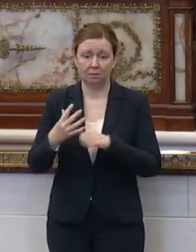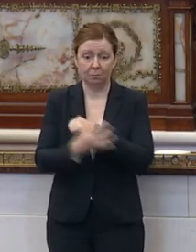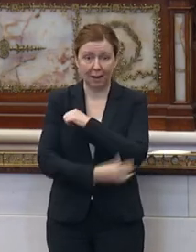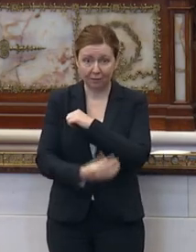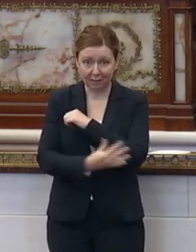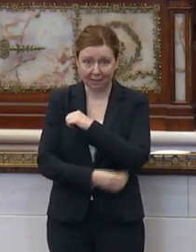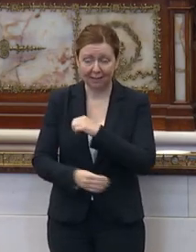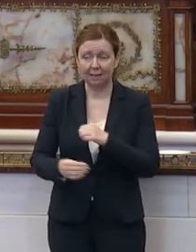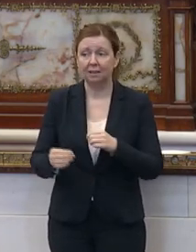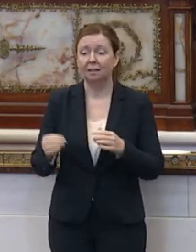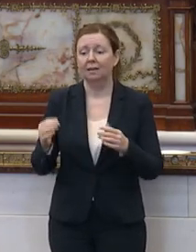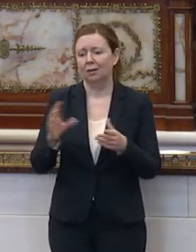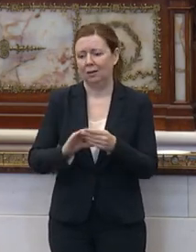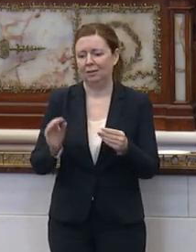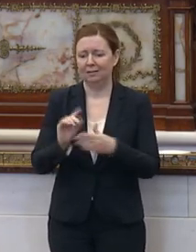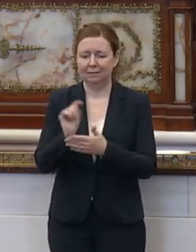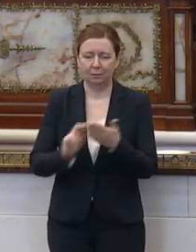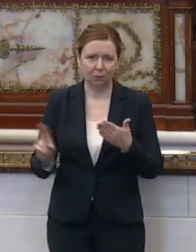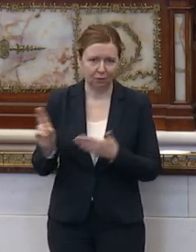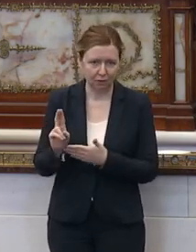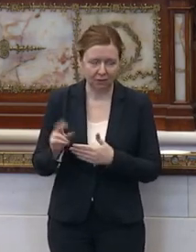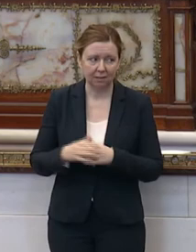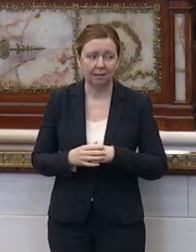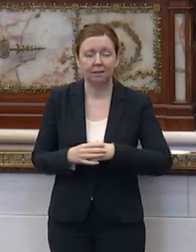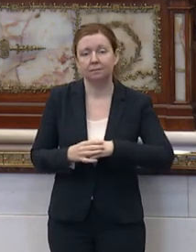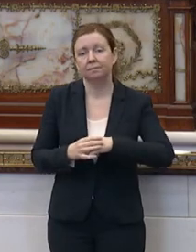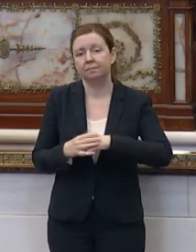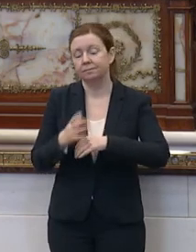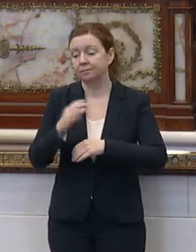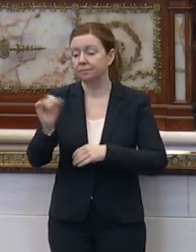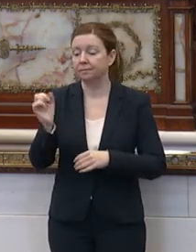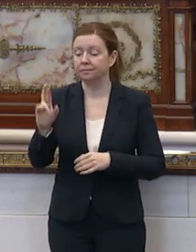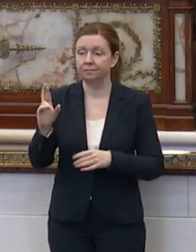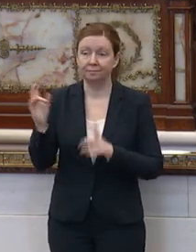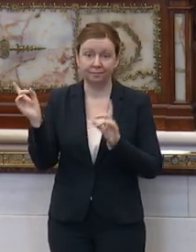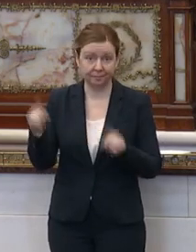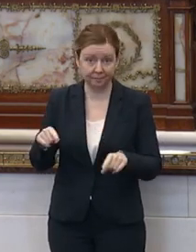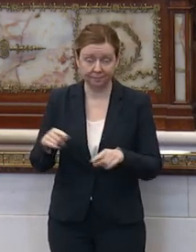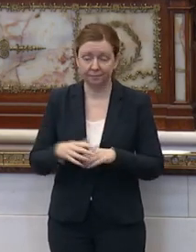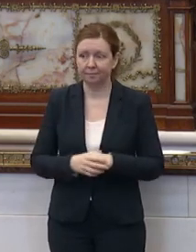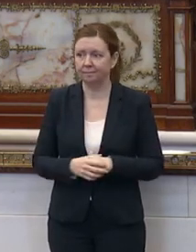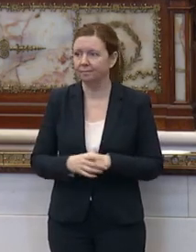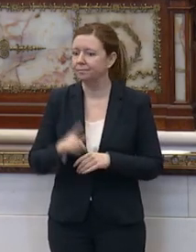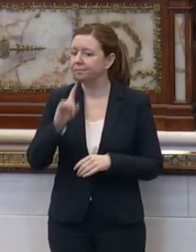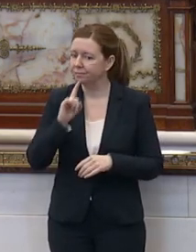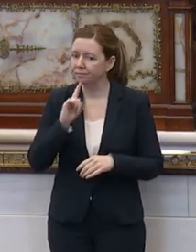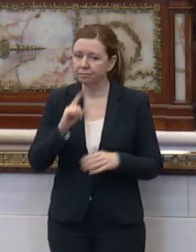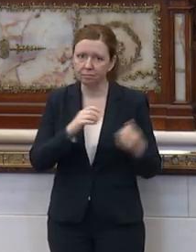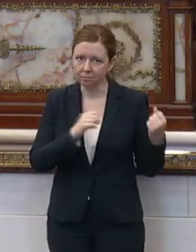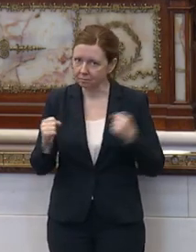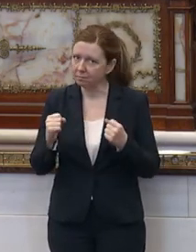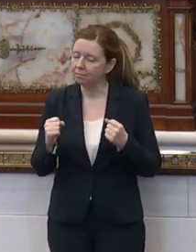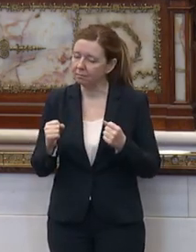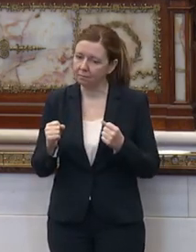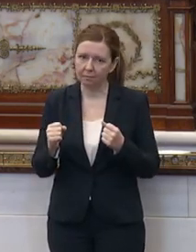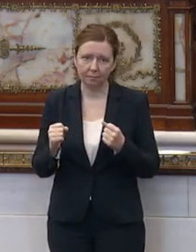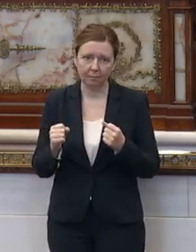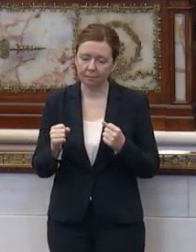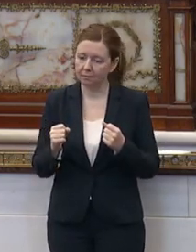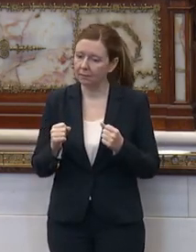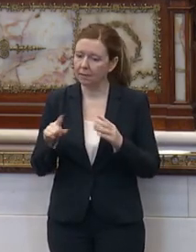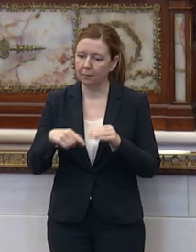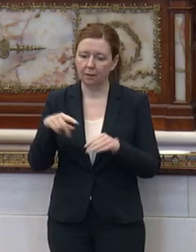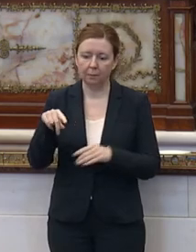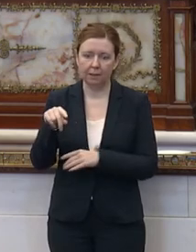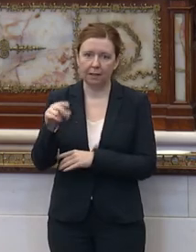had our hearings at Temple University, and Jennifer came in really strong and hard on